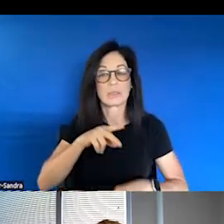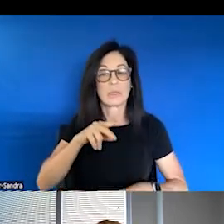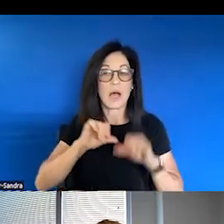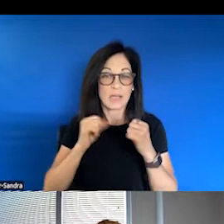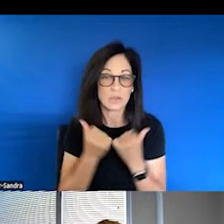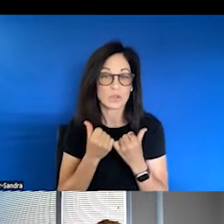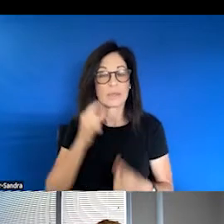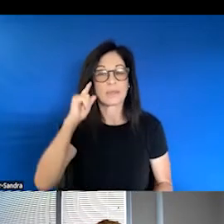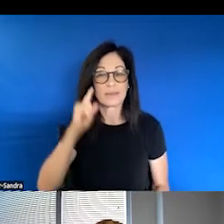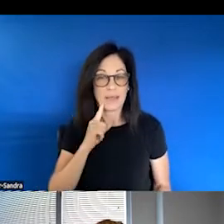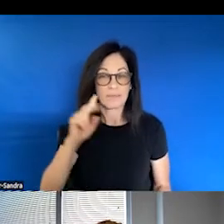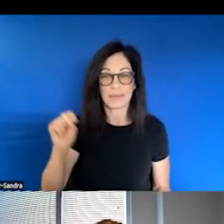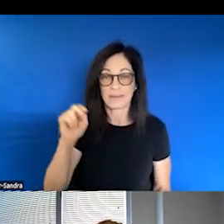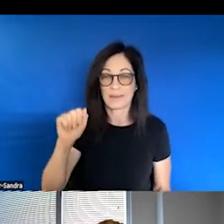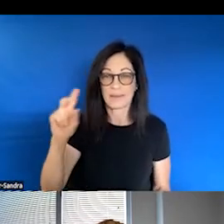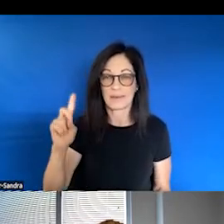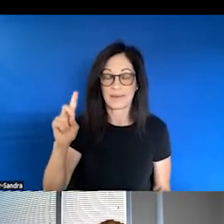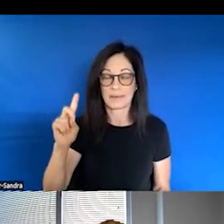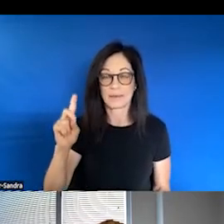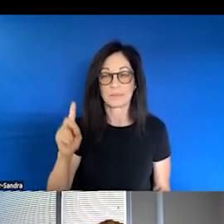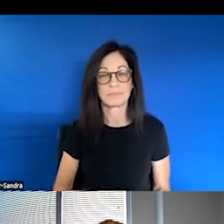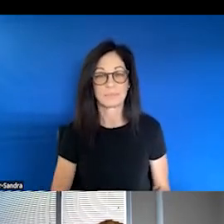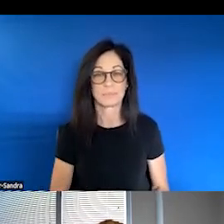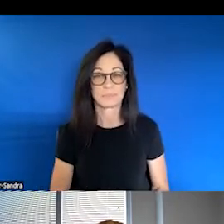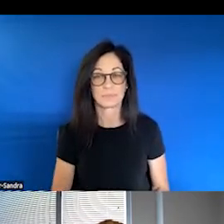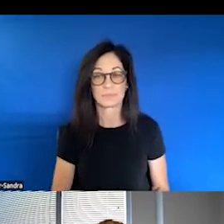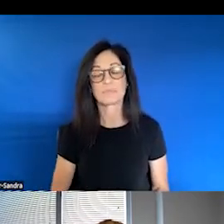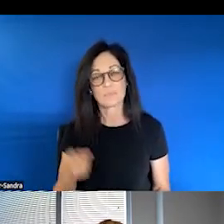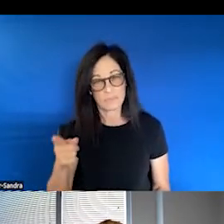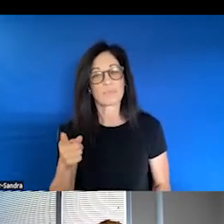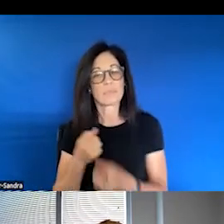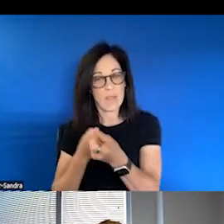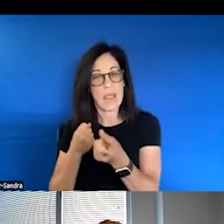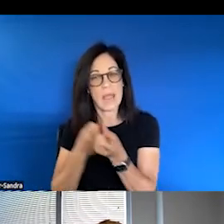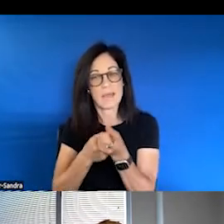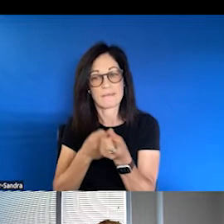Association for the Deaf, NAD, and they advocate